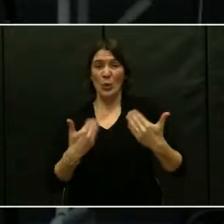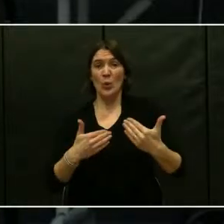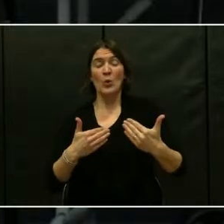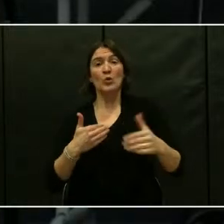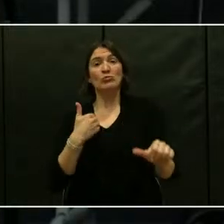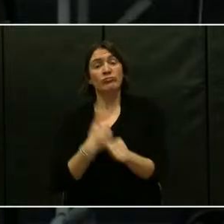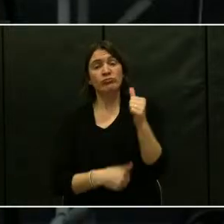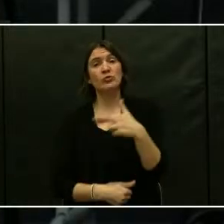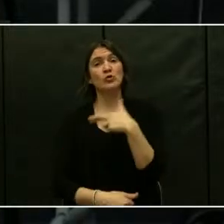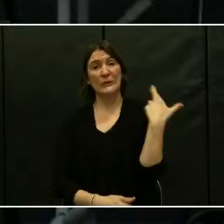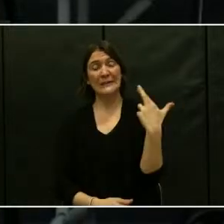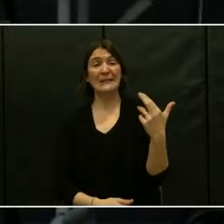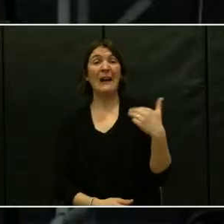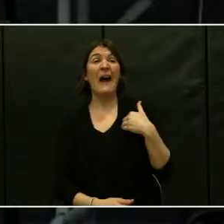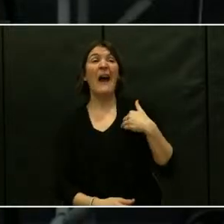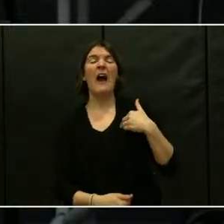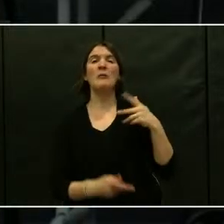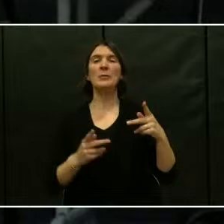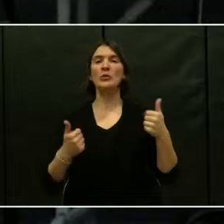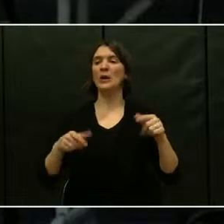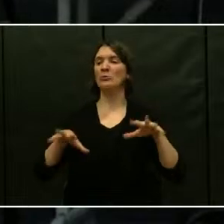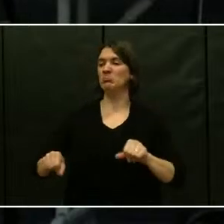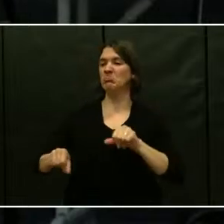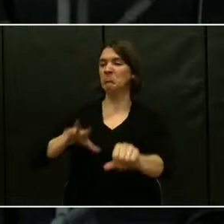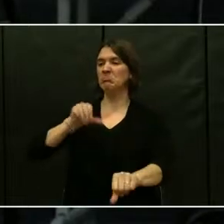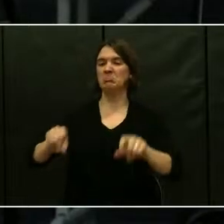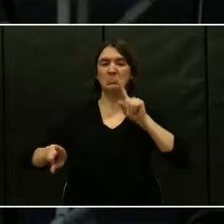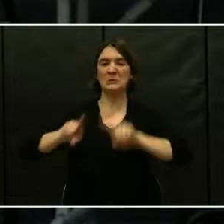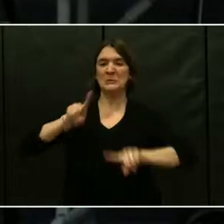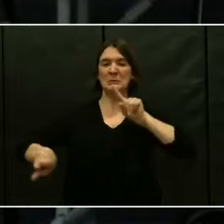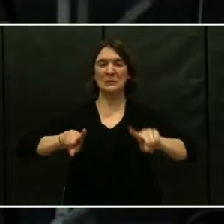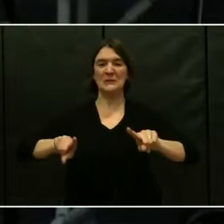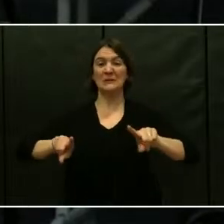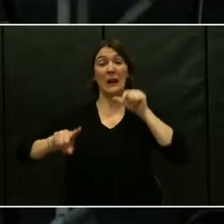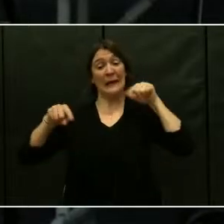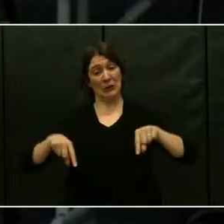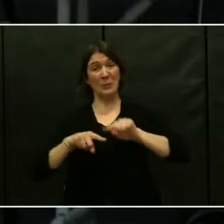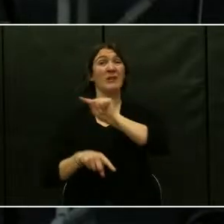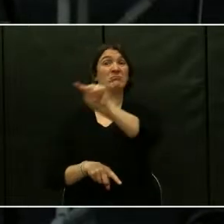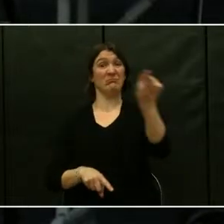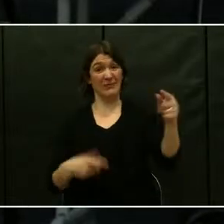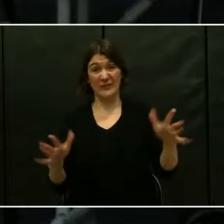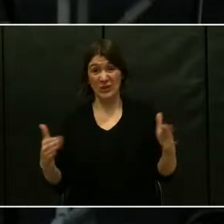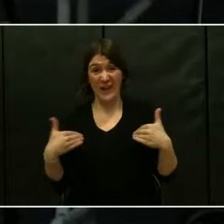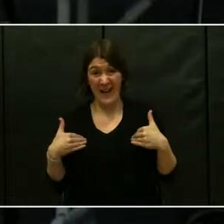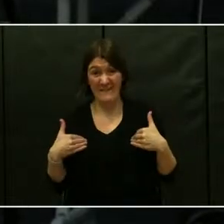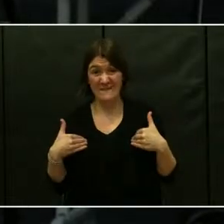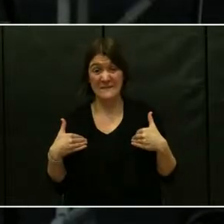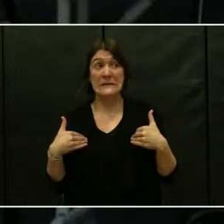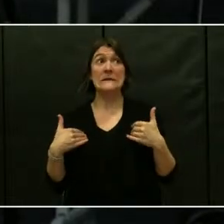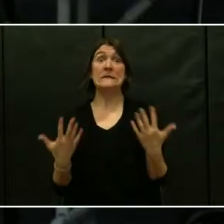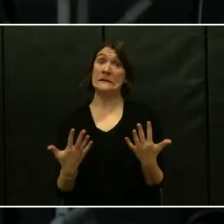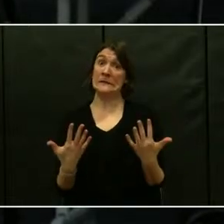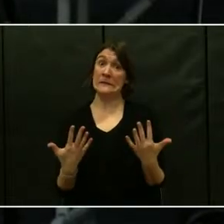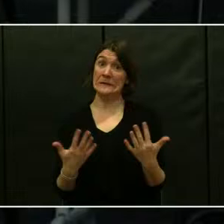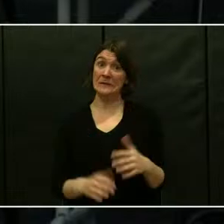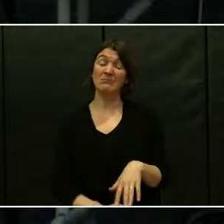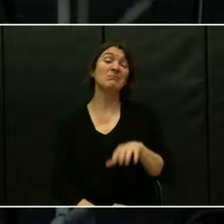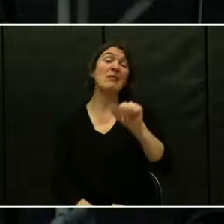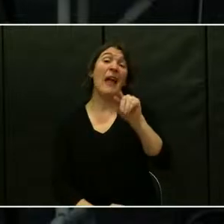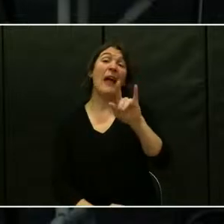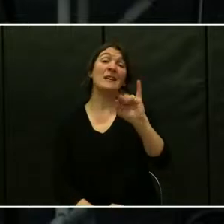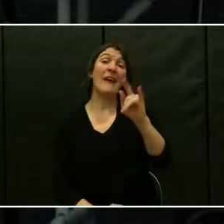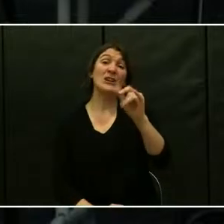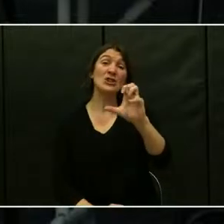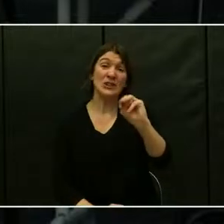nationalist regimes have taken root in an alarming number of places under the guise of anti-fascist ISM